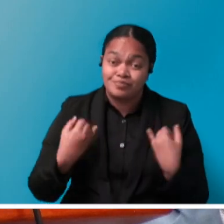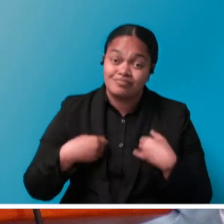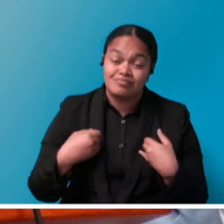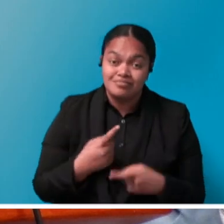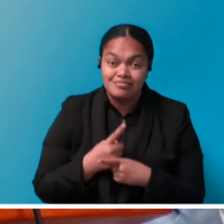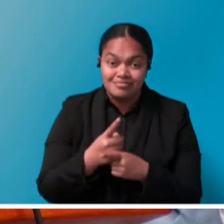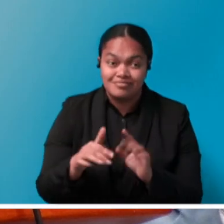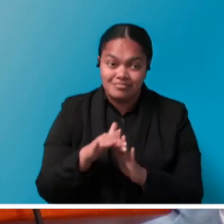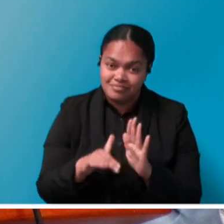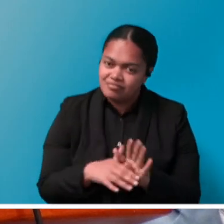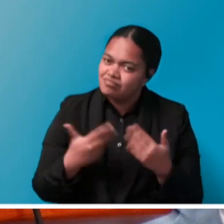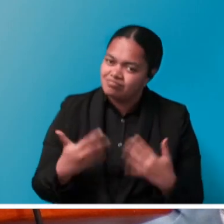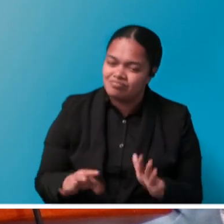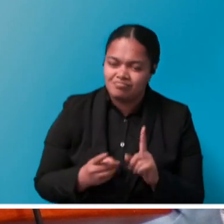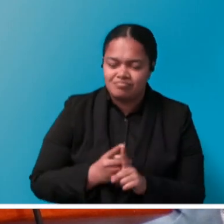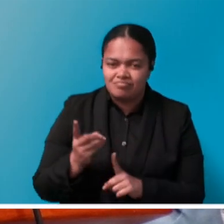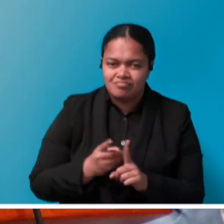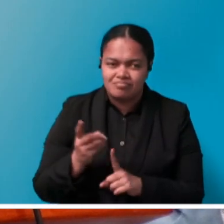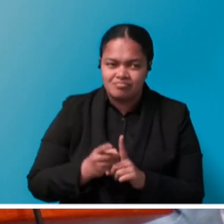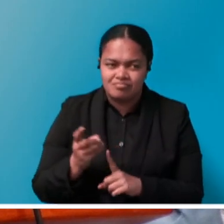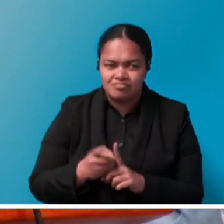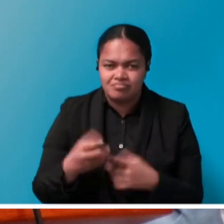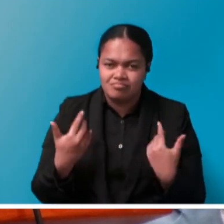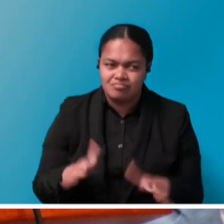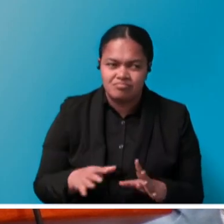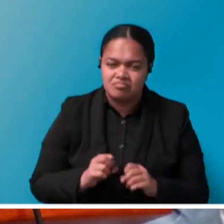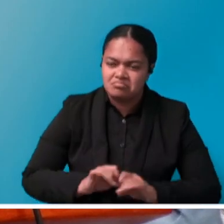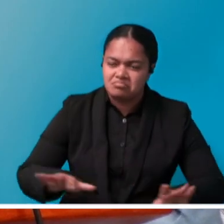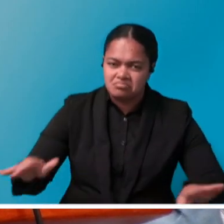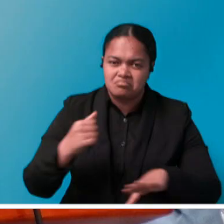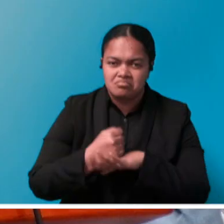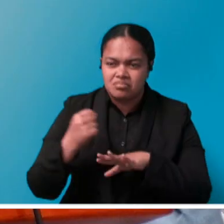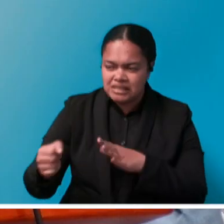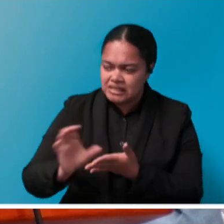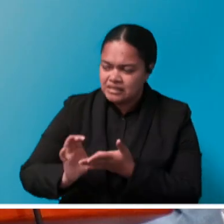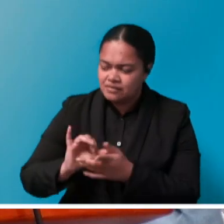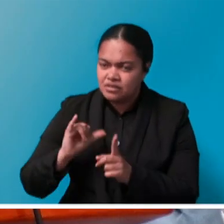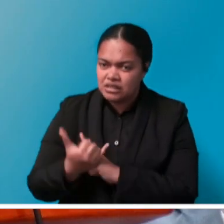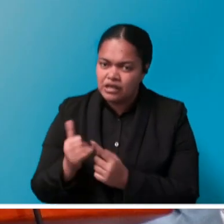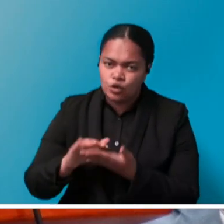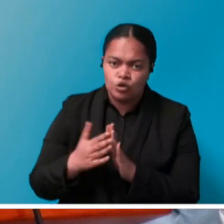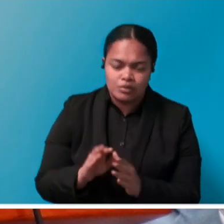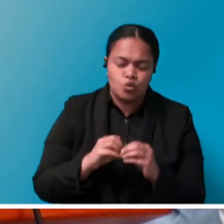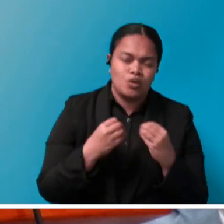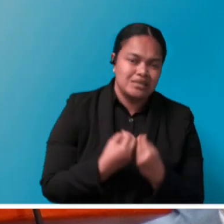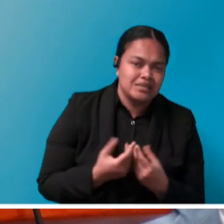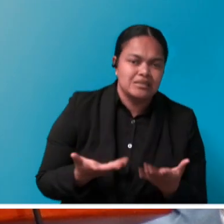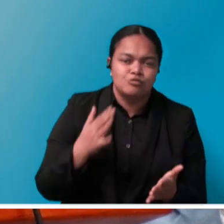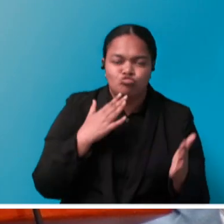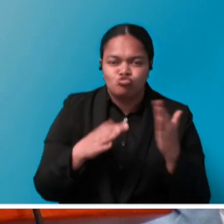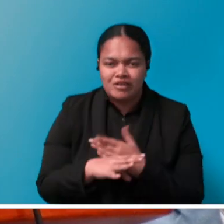been developed to ensure effective implementation across government, civil society, community organizations, and the private